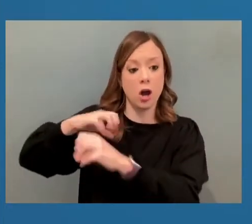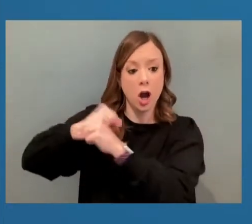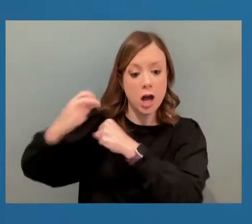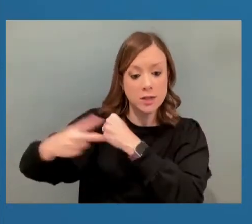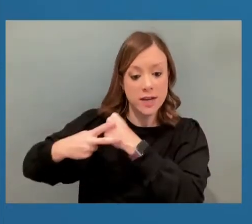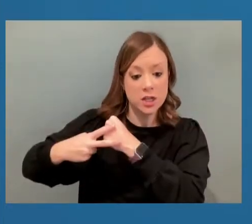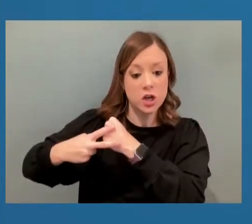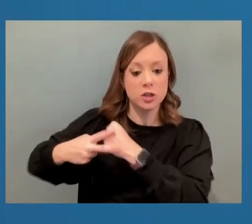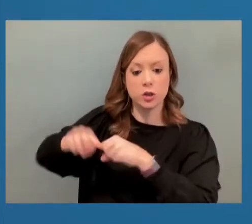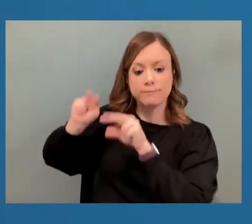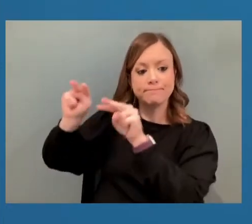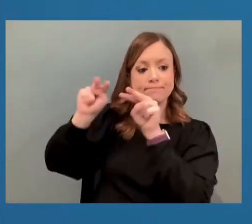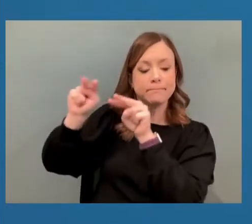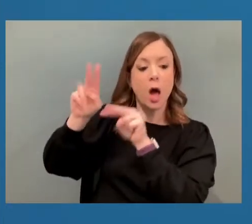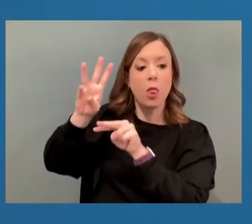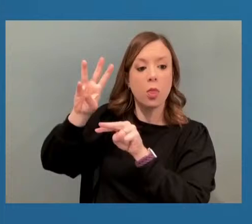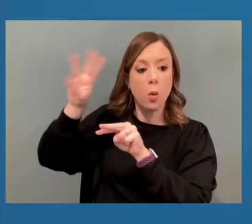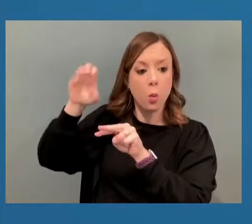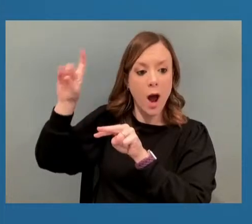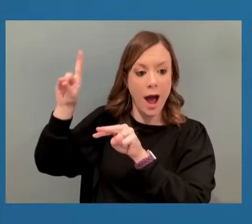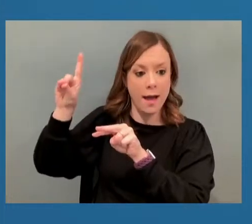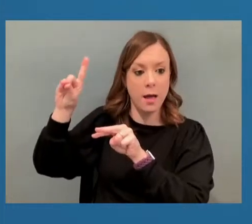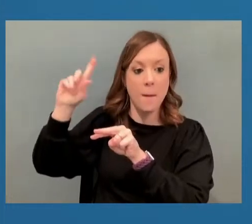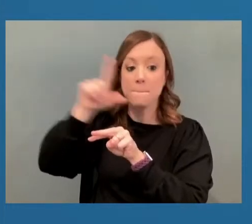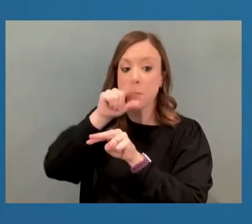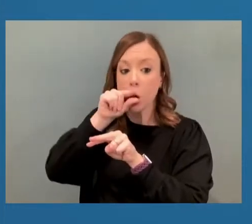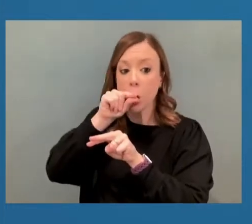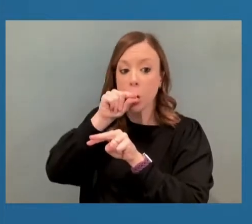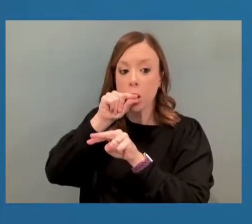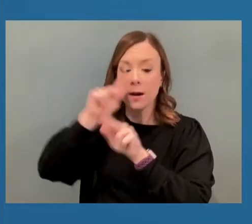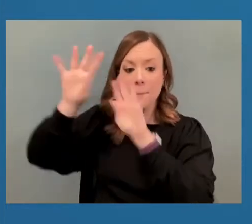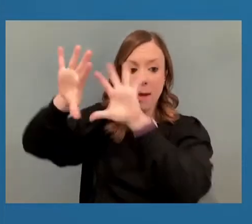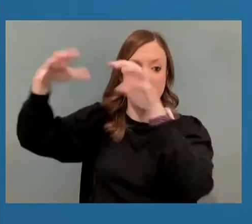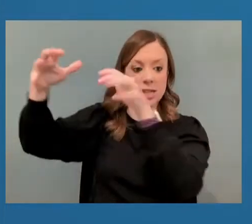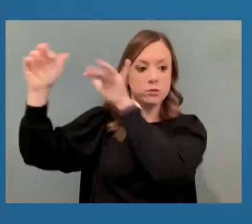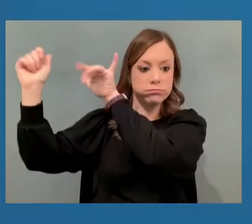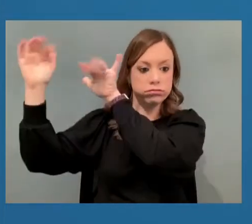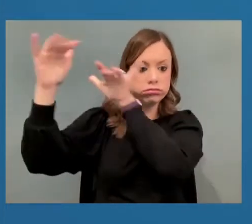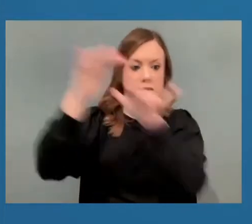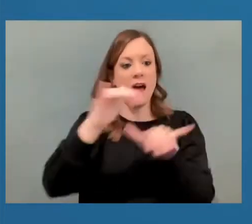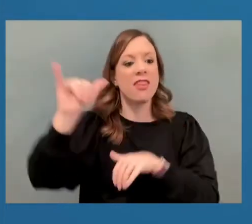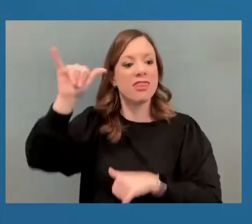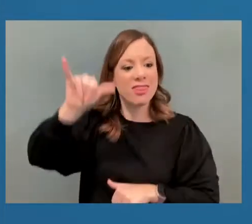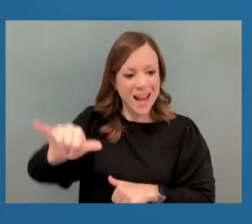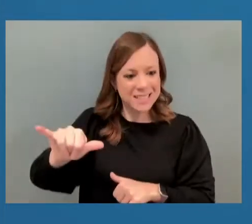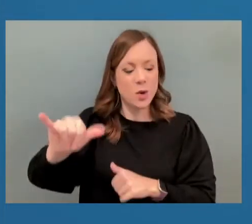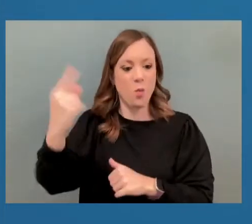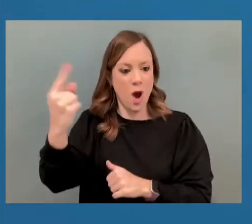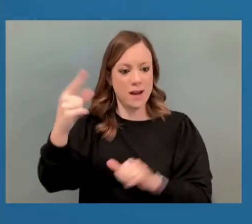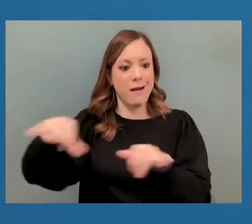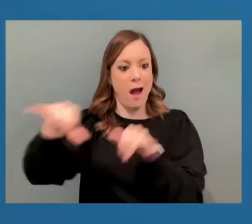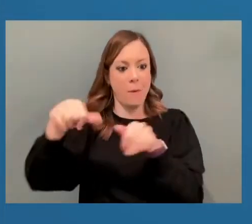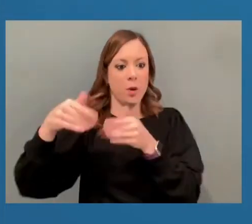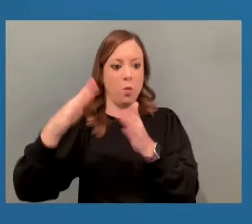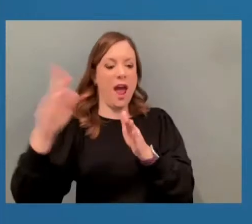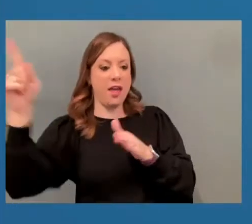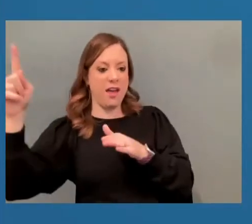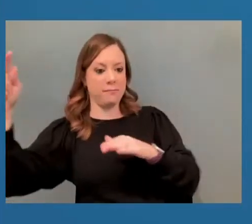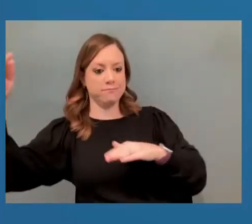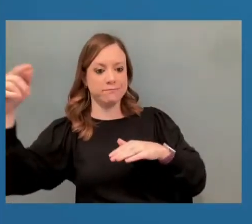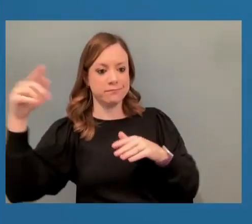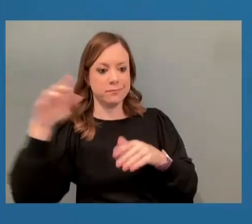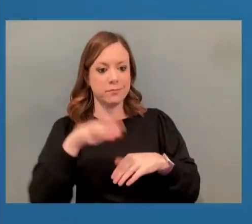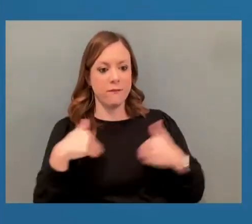is a common way that HPAI enters our farms. We are all on the same page and continue to